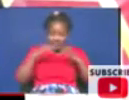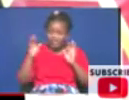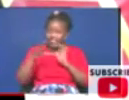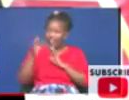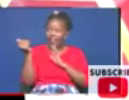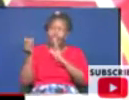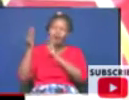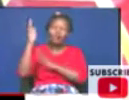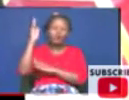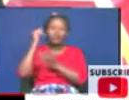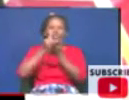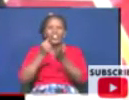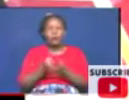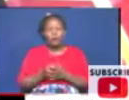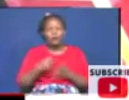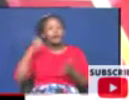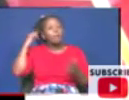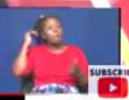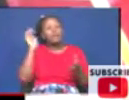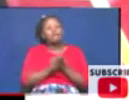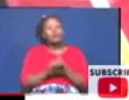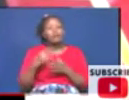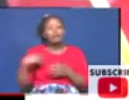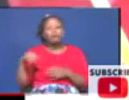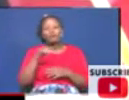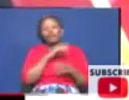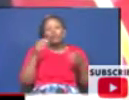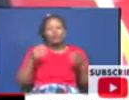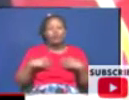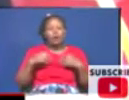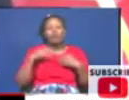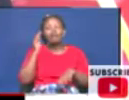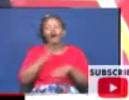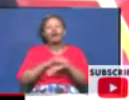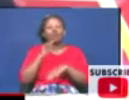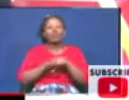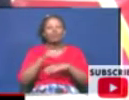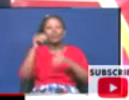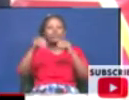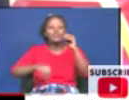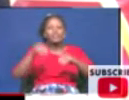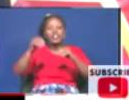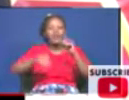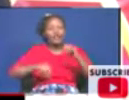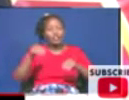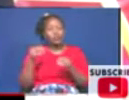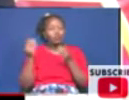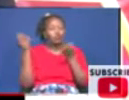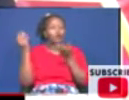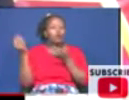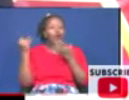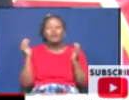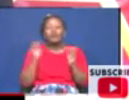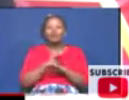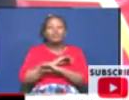I believe that we are going to have a good election, hoping that it will be transparent and